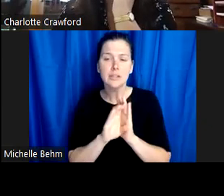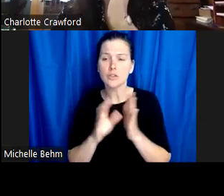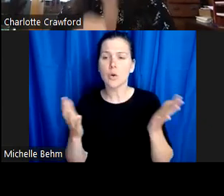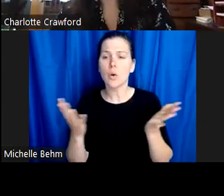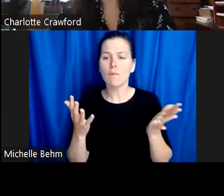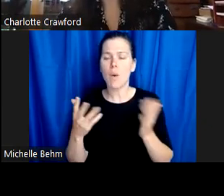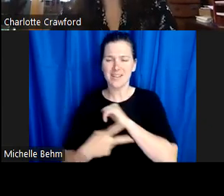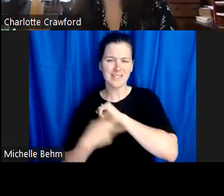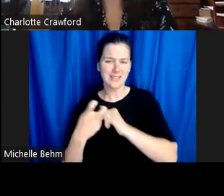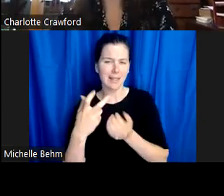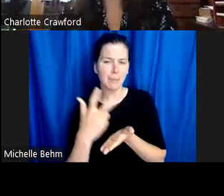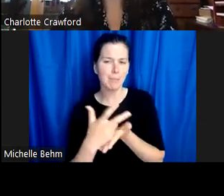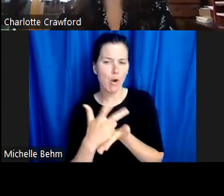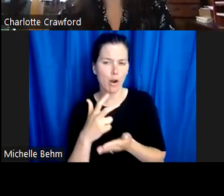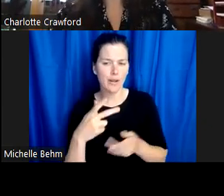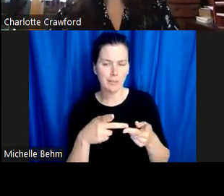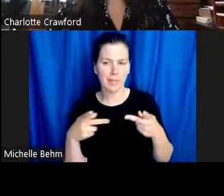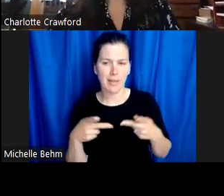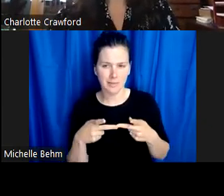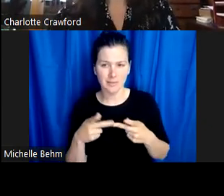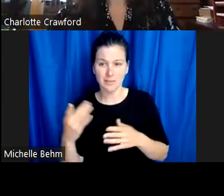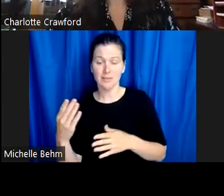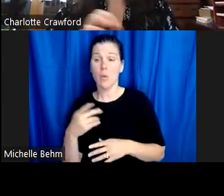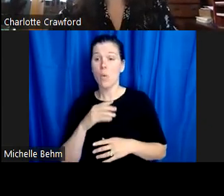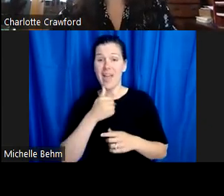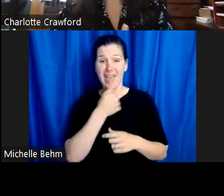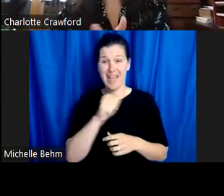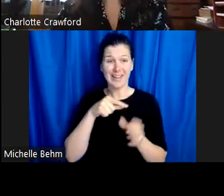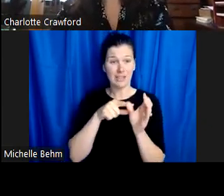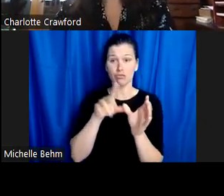the opioid from attaching to the receptors, which this next